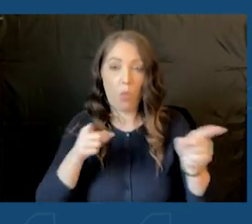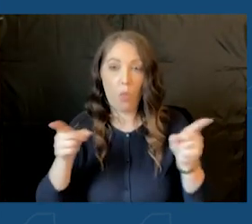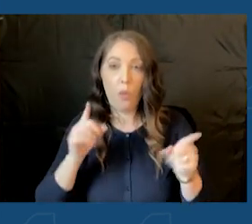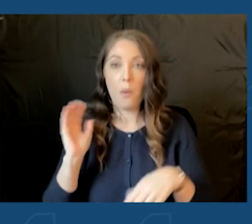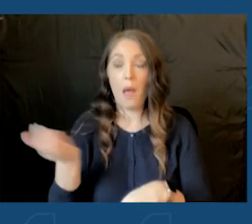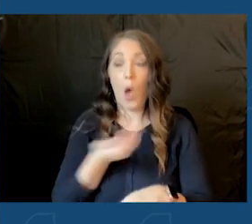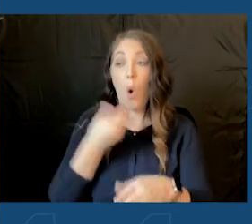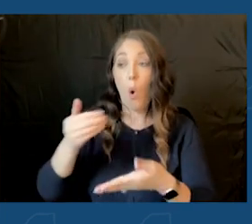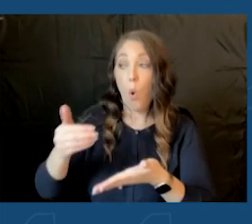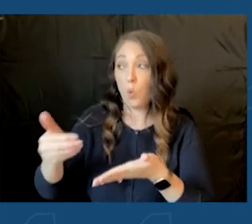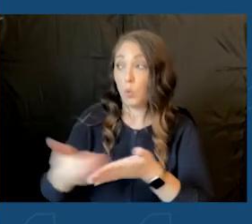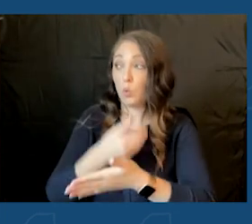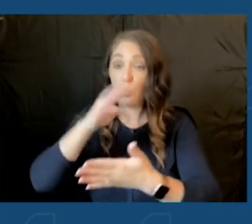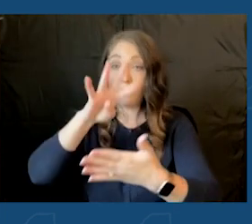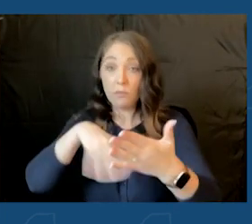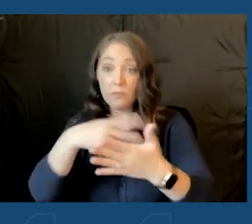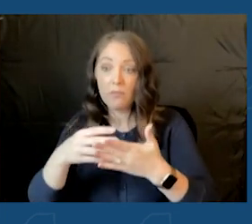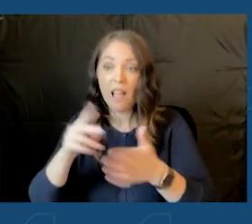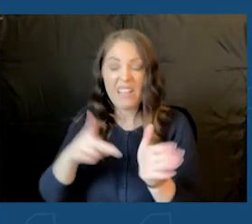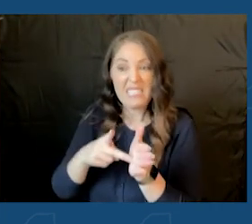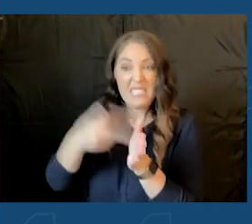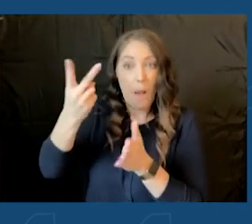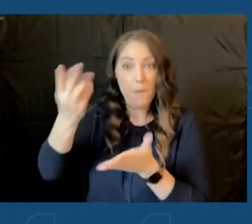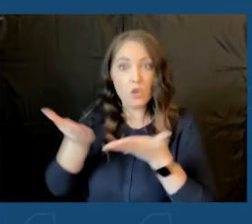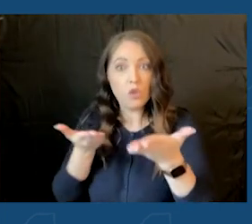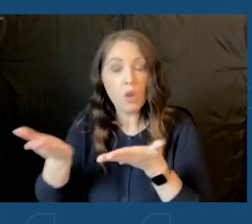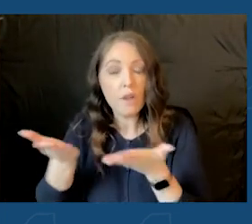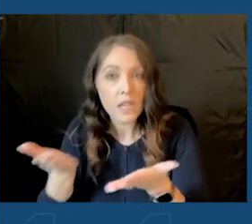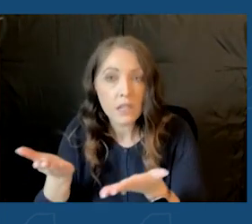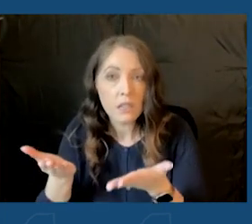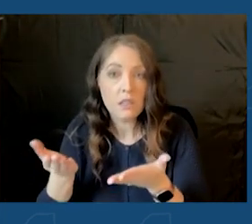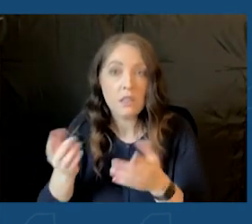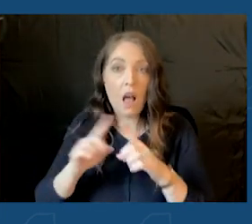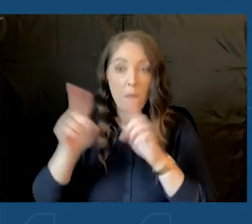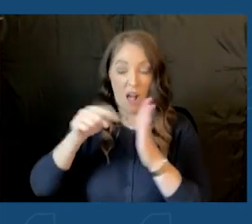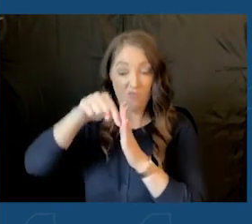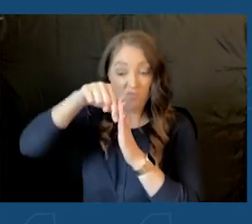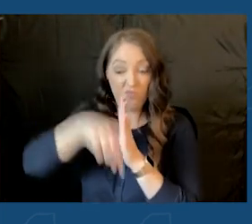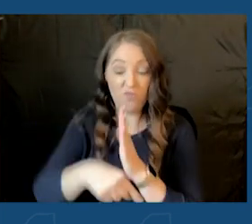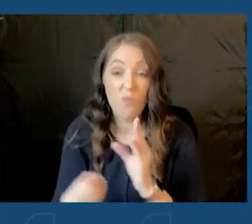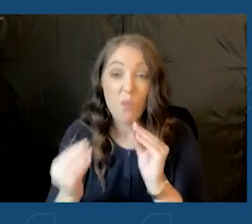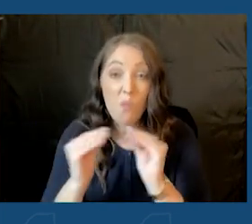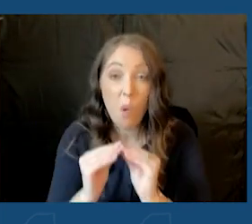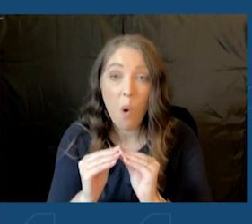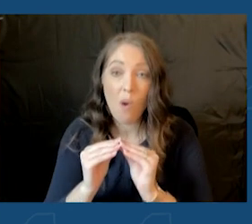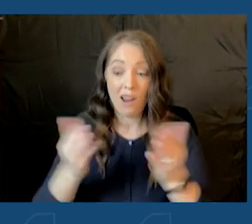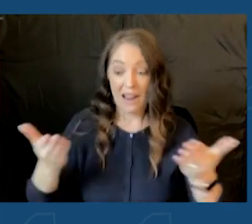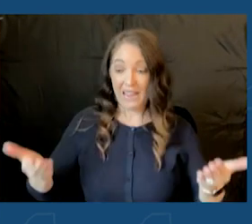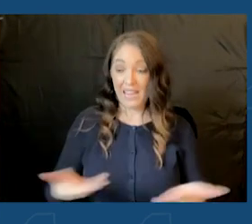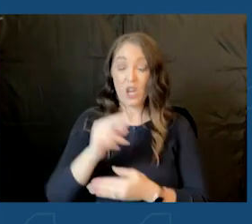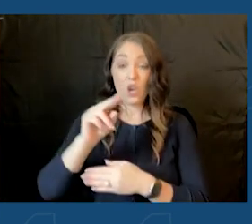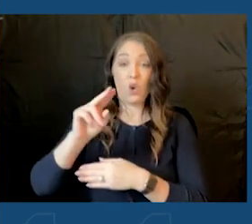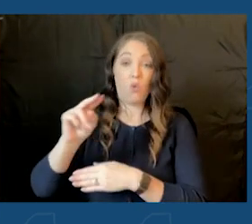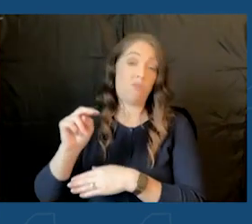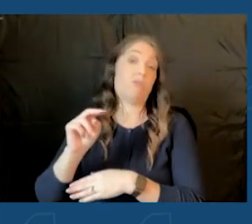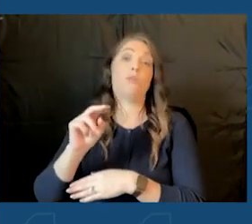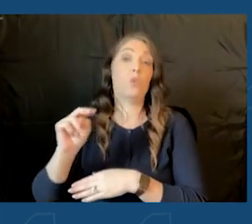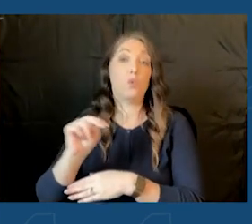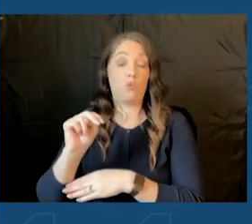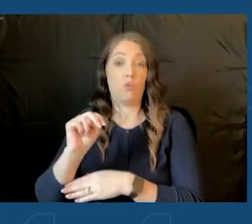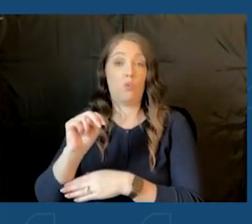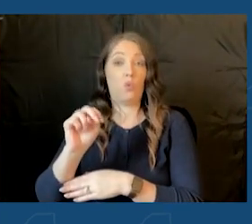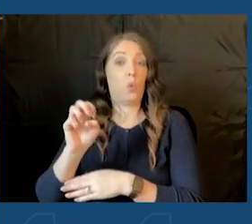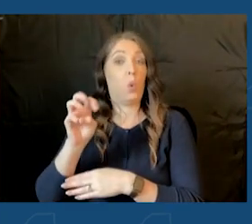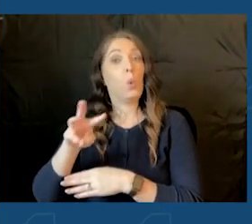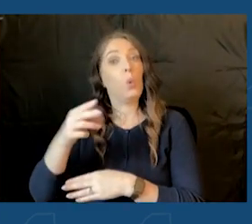double service during the off-peak. But if you drill down even further, here at New Hyde Park Station, service will increase by